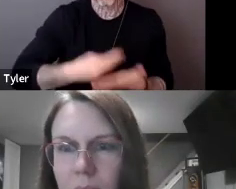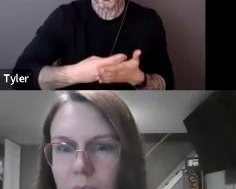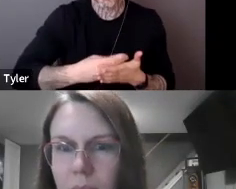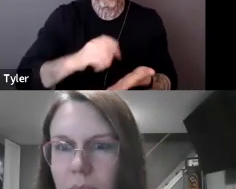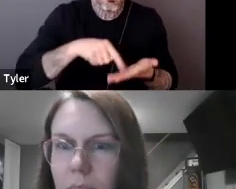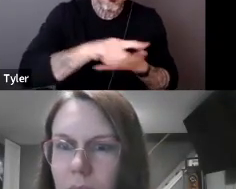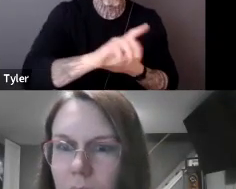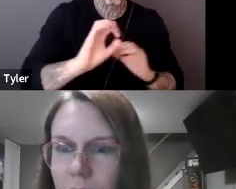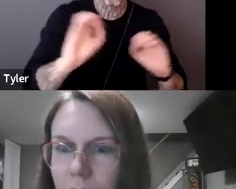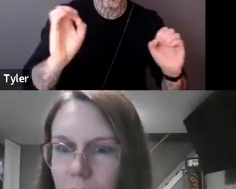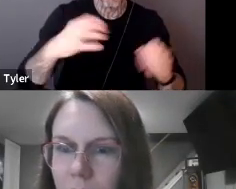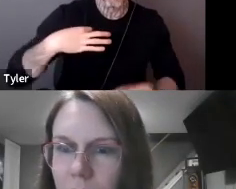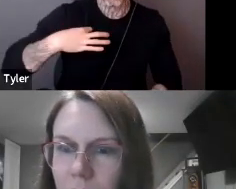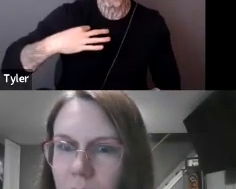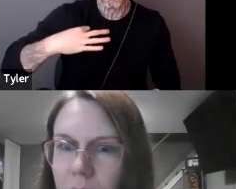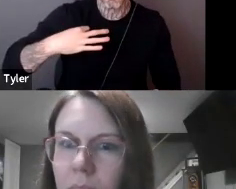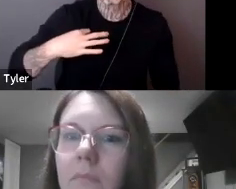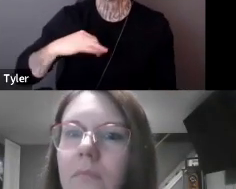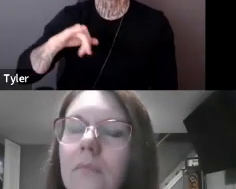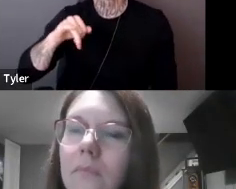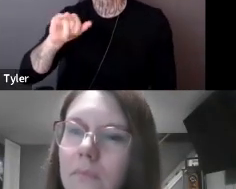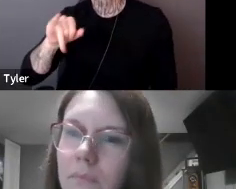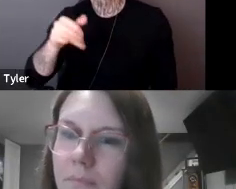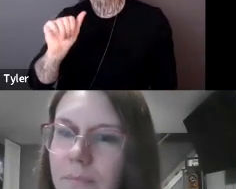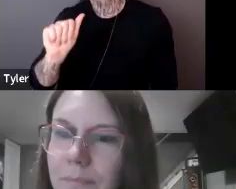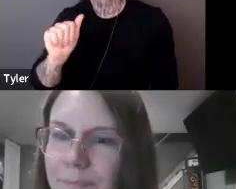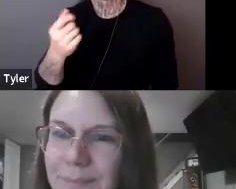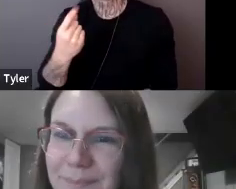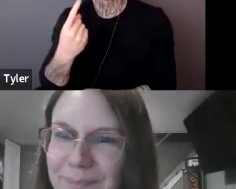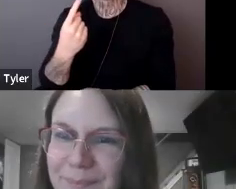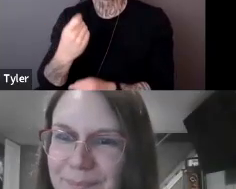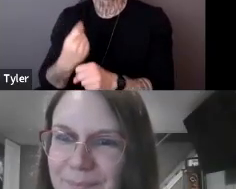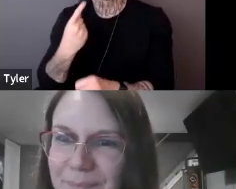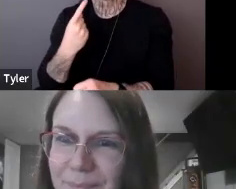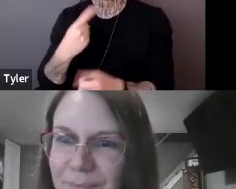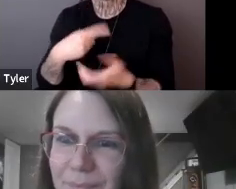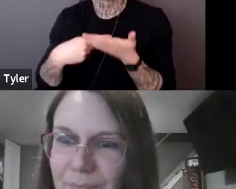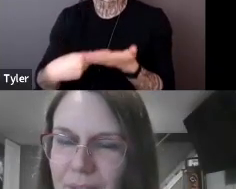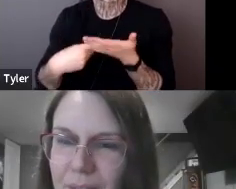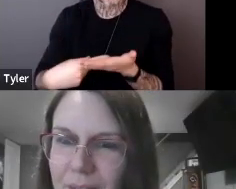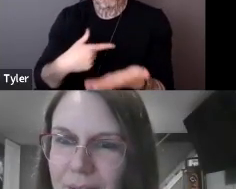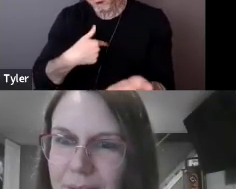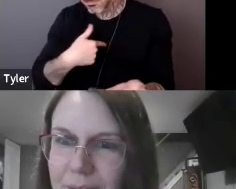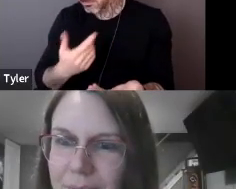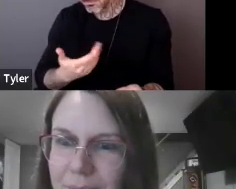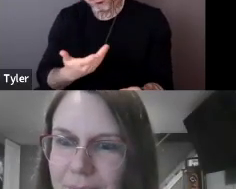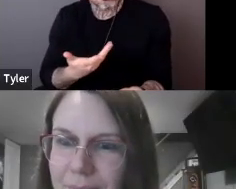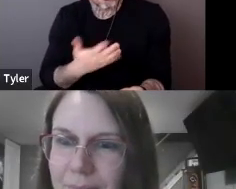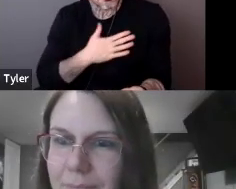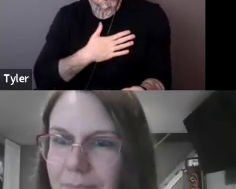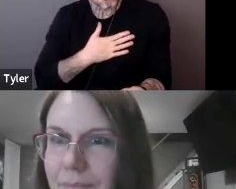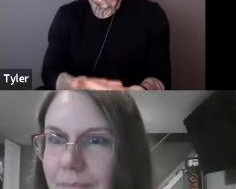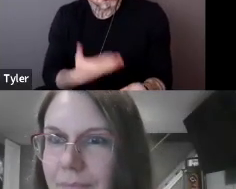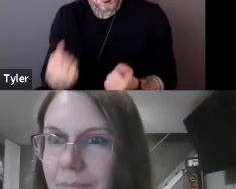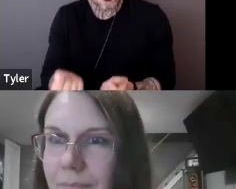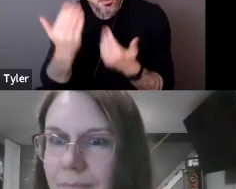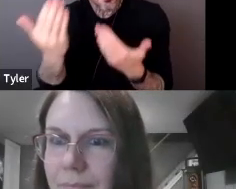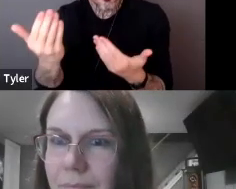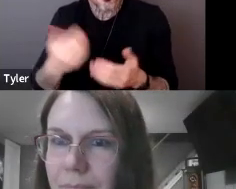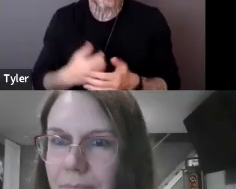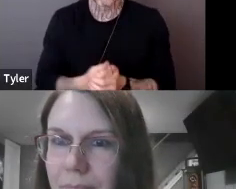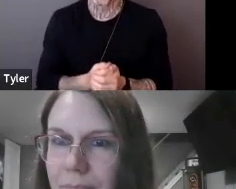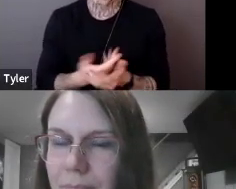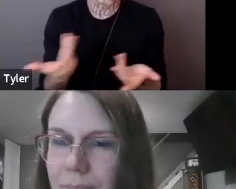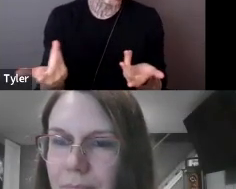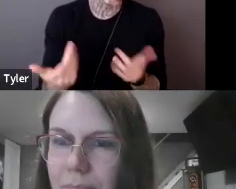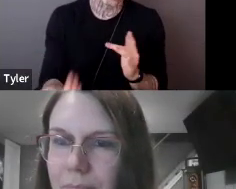to you, Jessica, about a year or so ago, which I did want to put a proposal forward and speak to people. And there was no follow-up at that time,